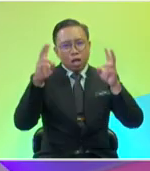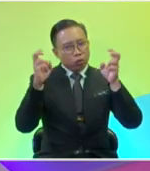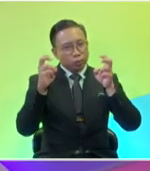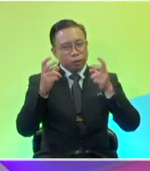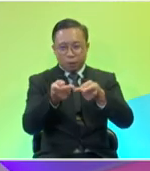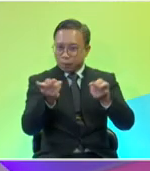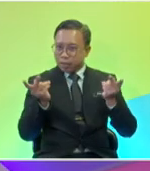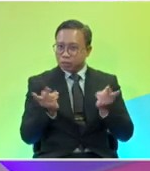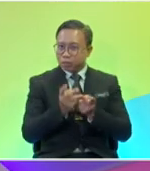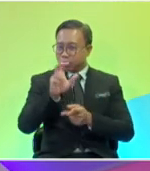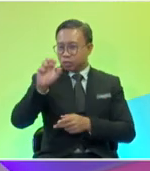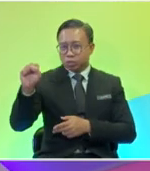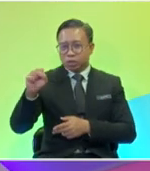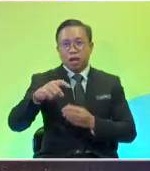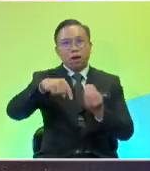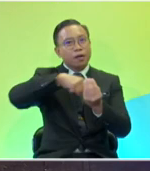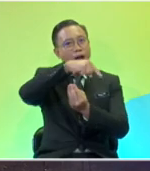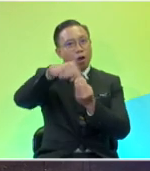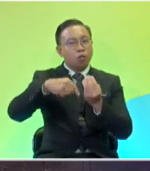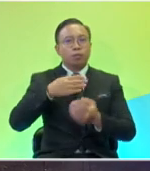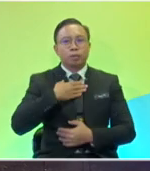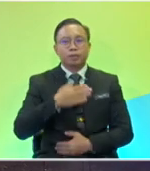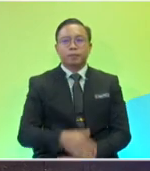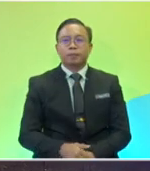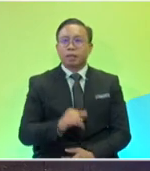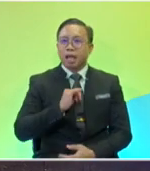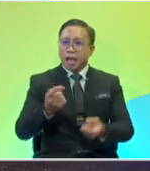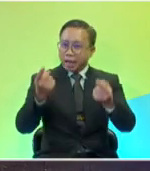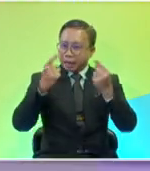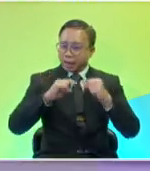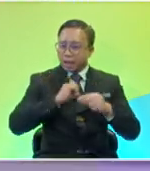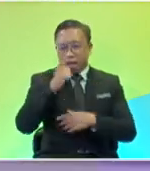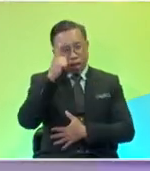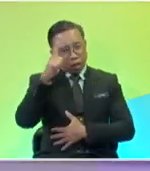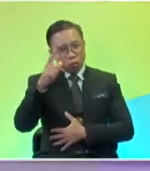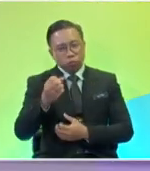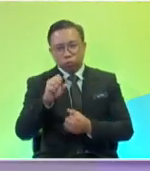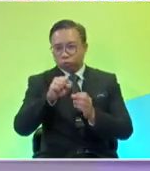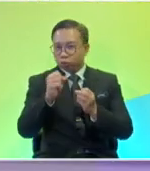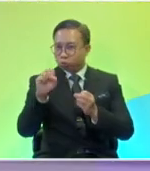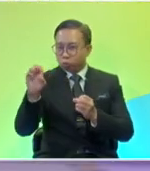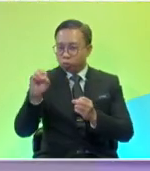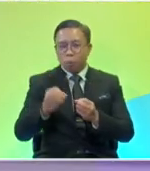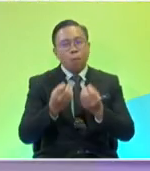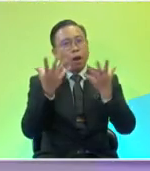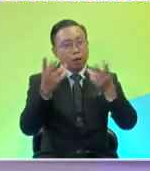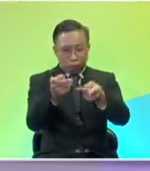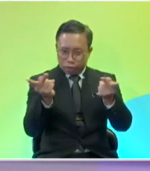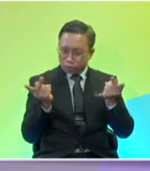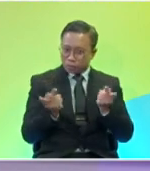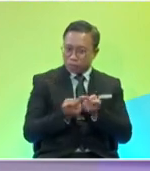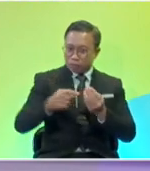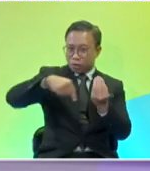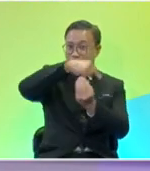places around me. Yeah, I think earlier also I came by, I looked, there's so many different places around me,